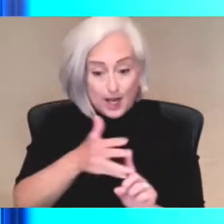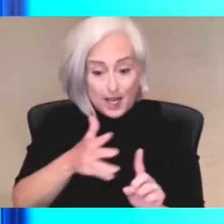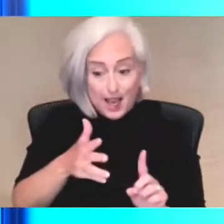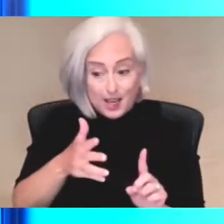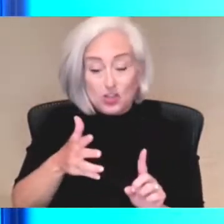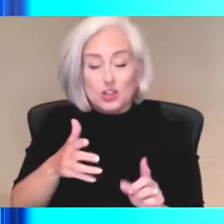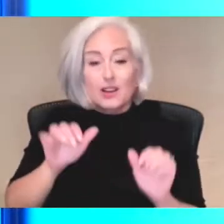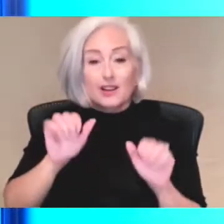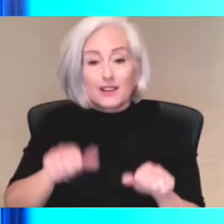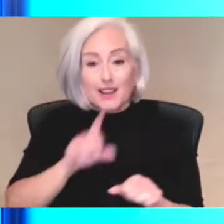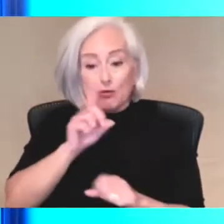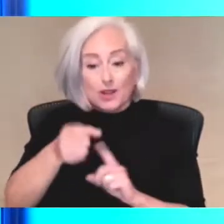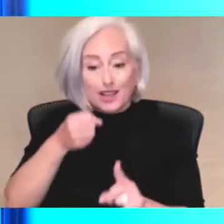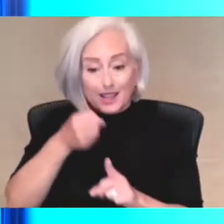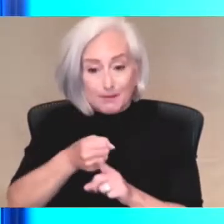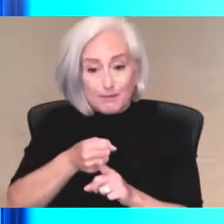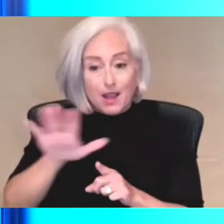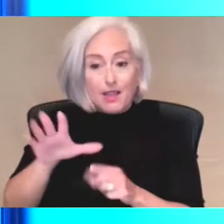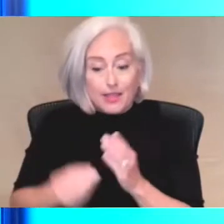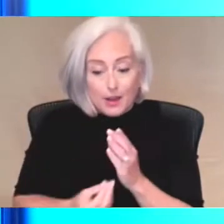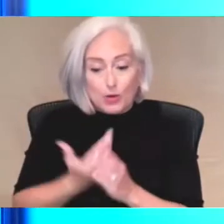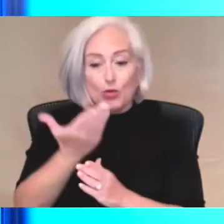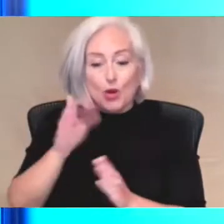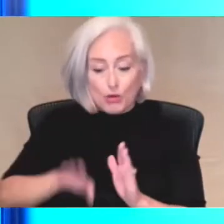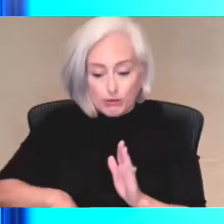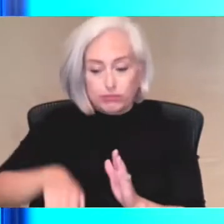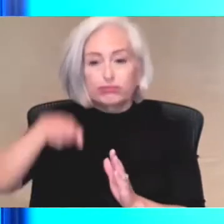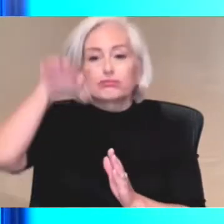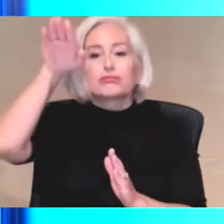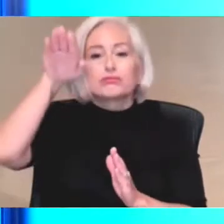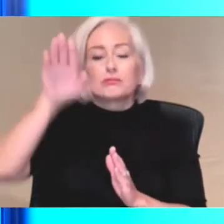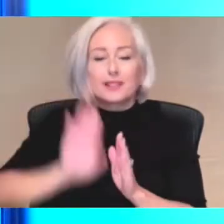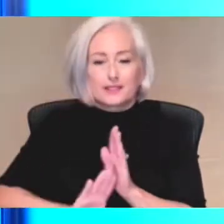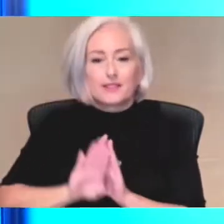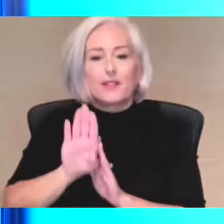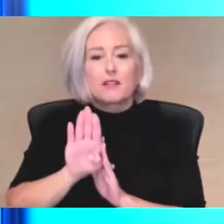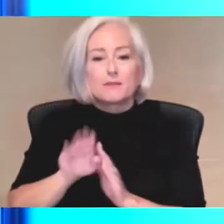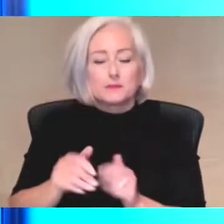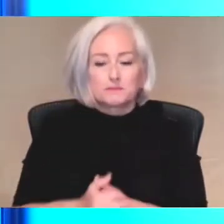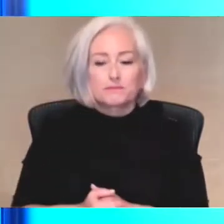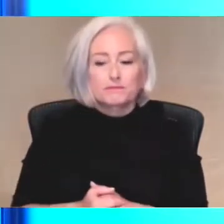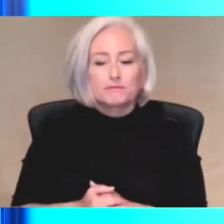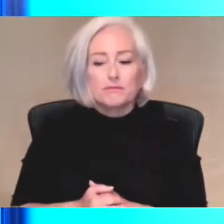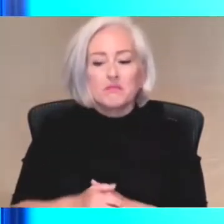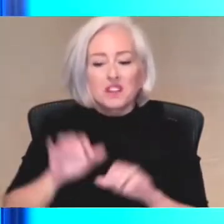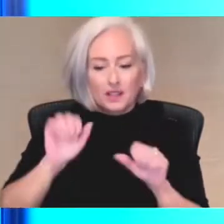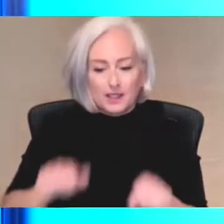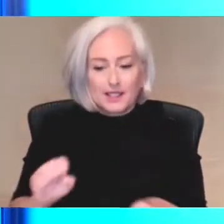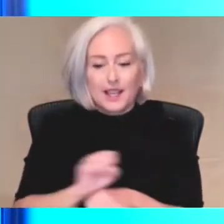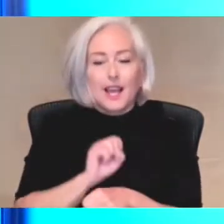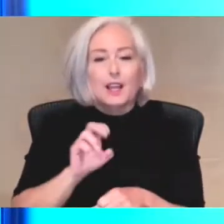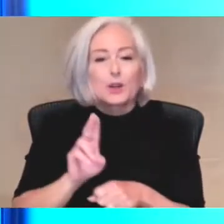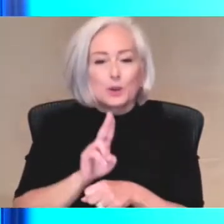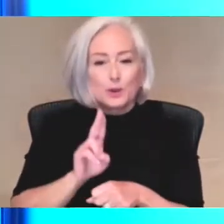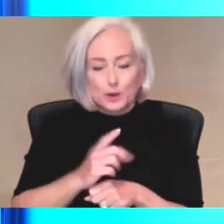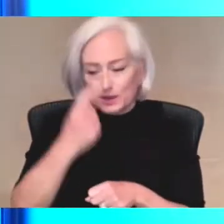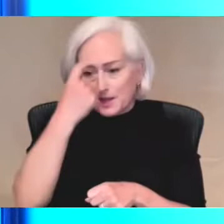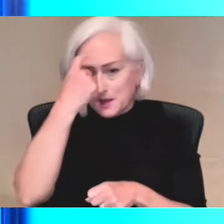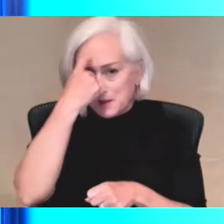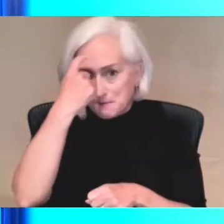growth and development. But proton therapy can also be used for brain tumors, skull-based tumors, spine